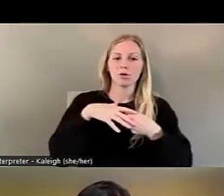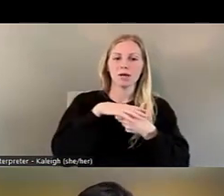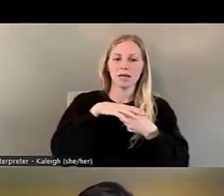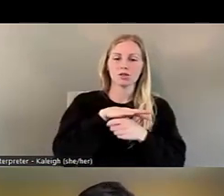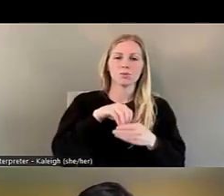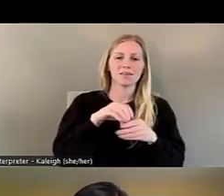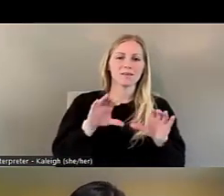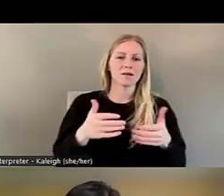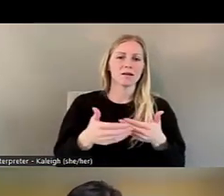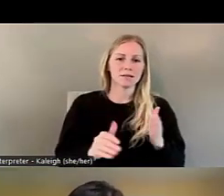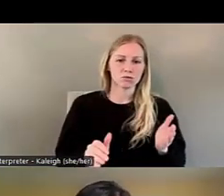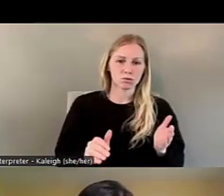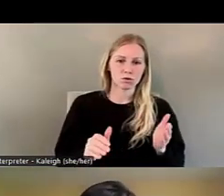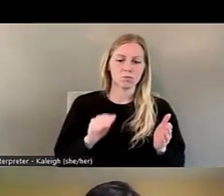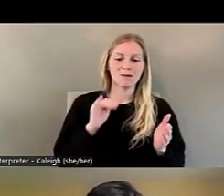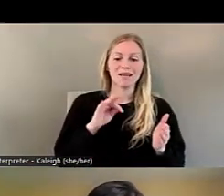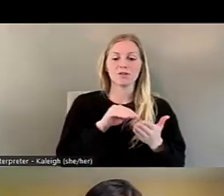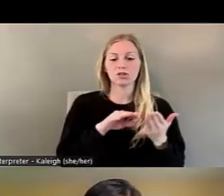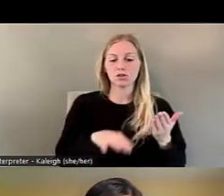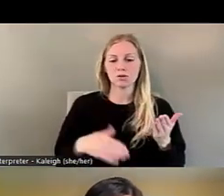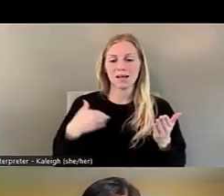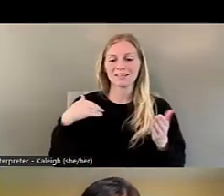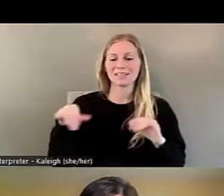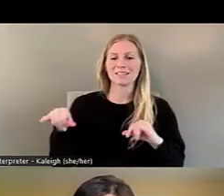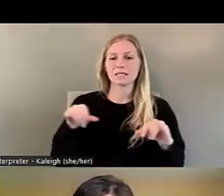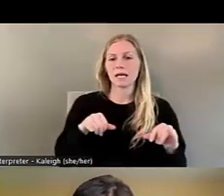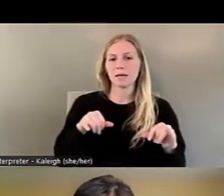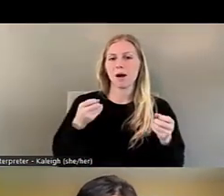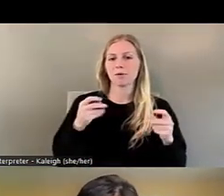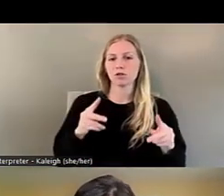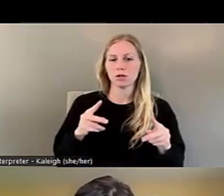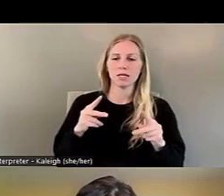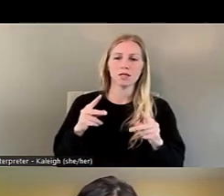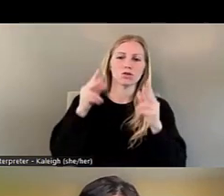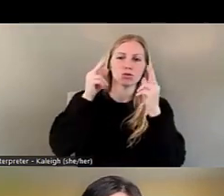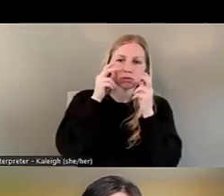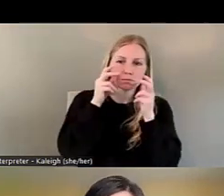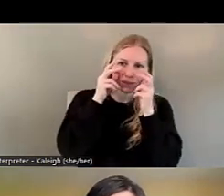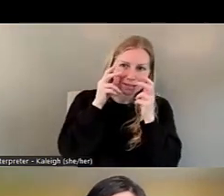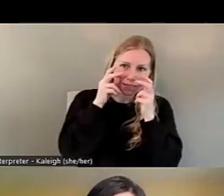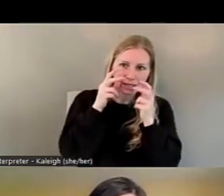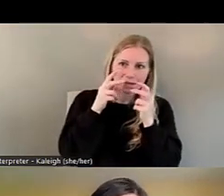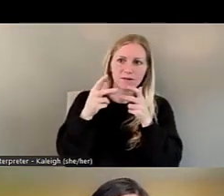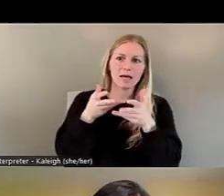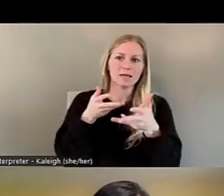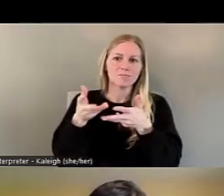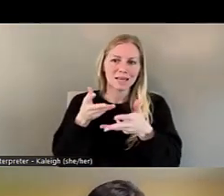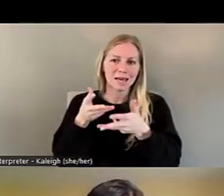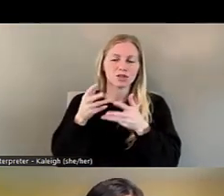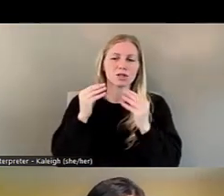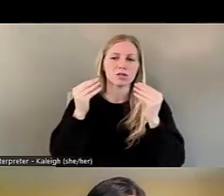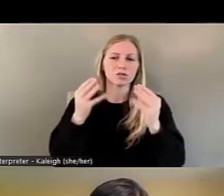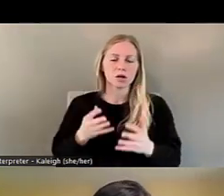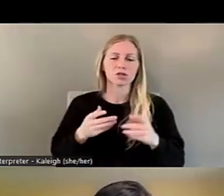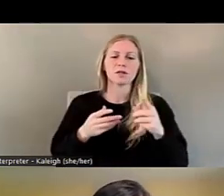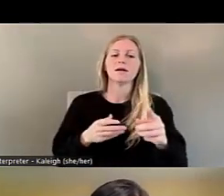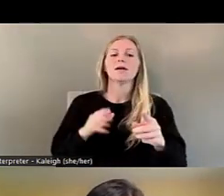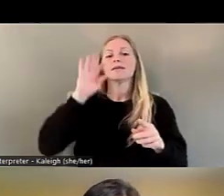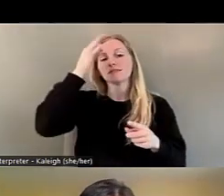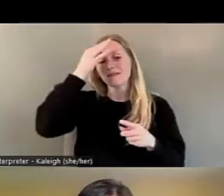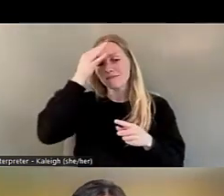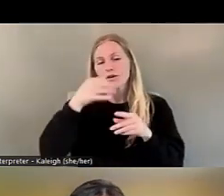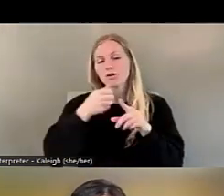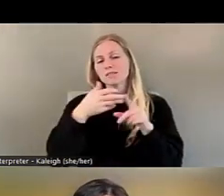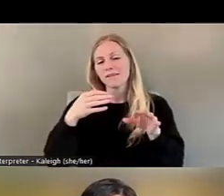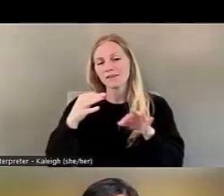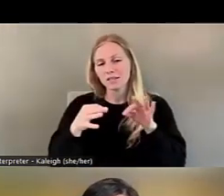so long as the student has the same opportunity to receive and engage in instruction. So this is the federal definition of seclusion. Again,